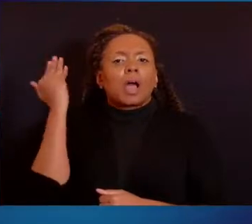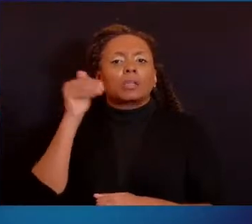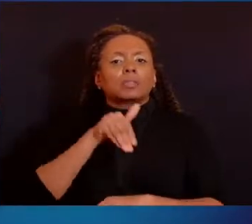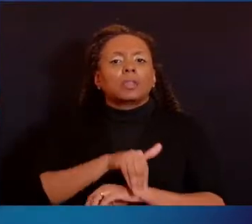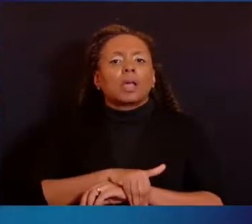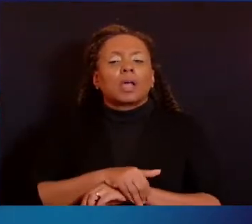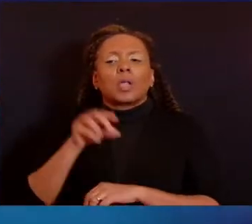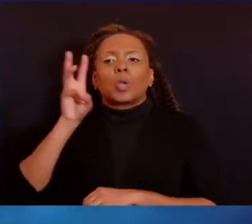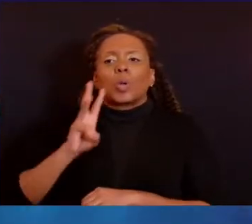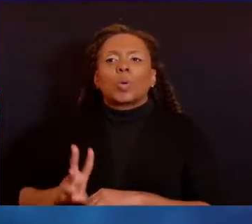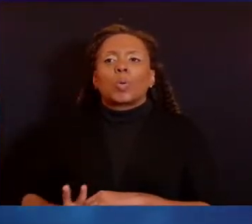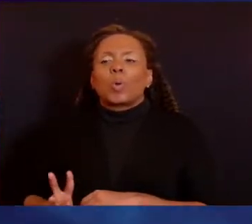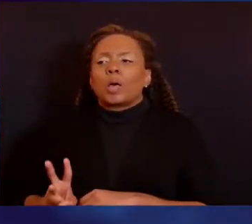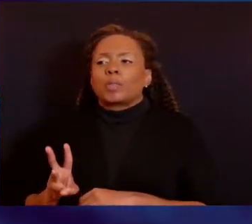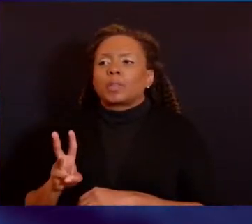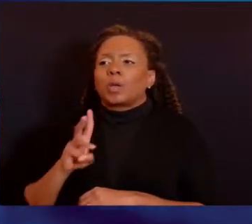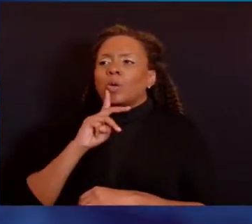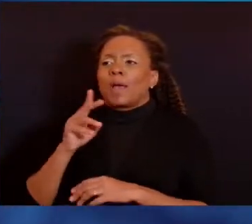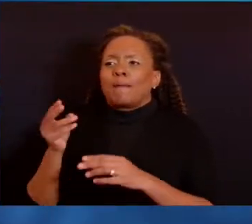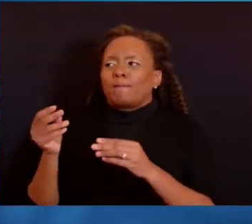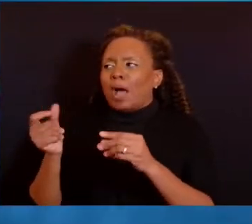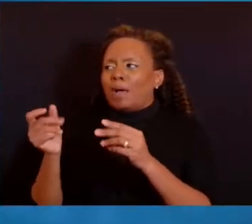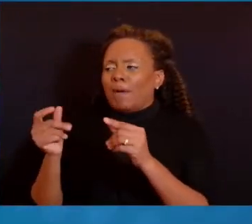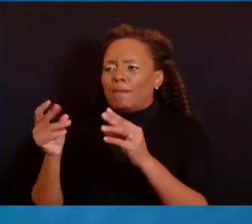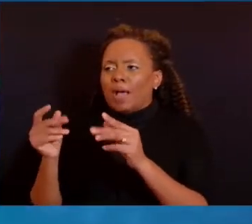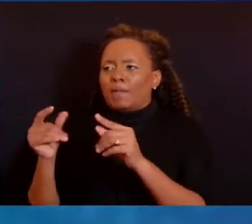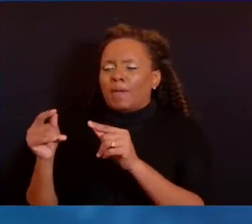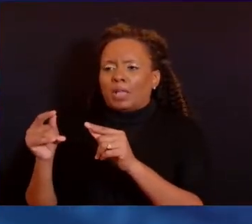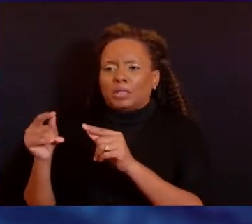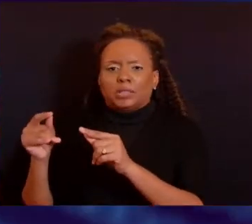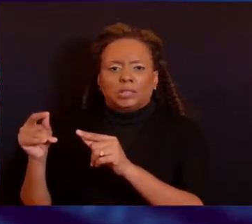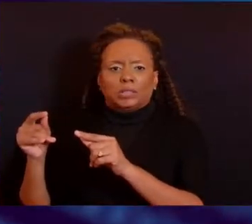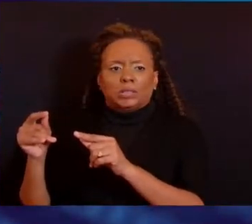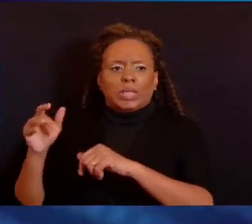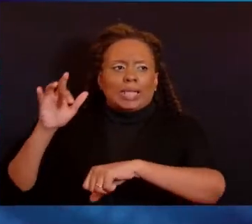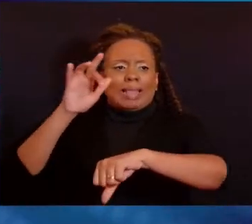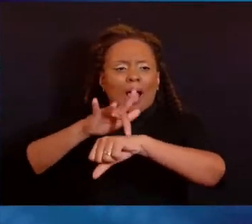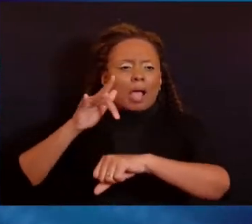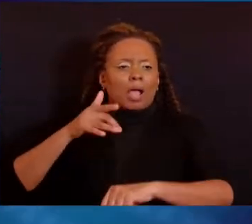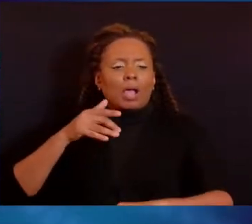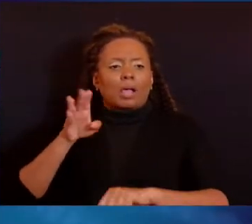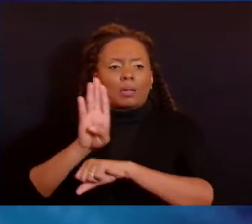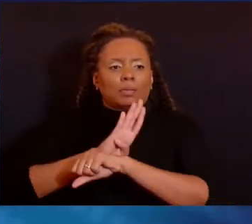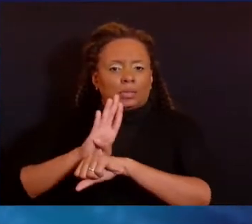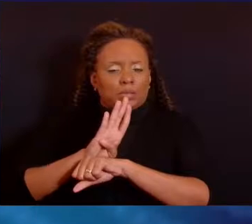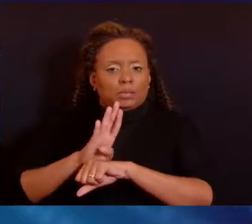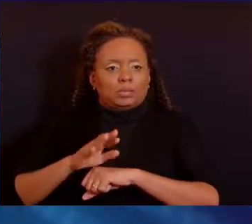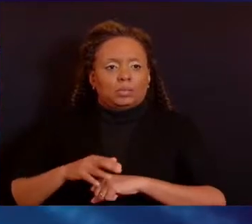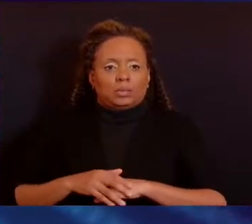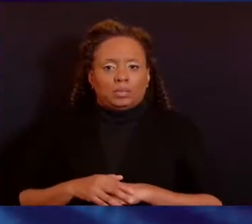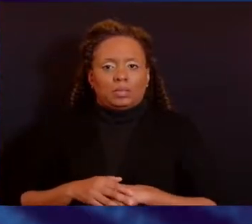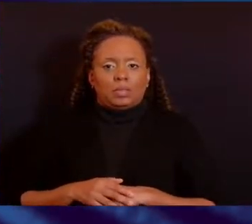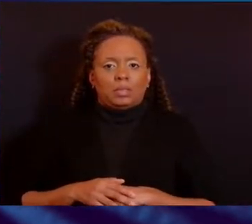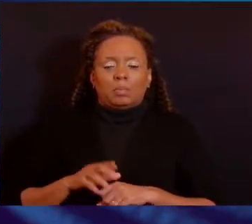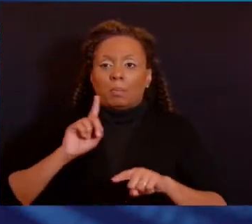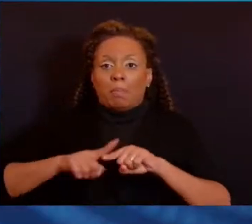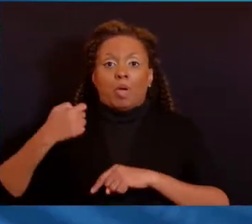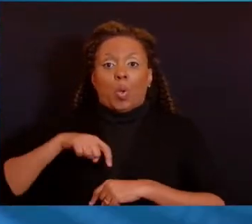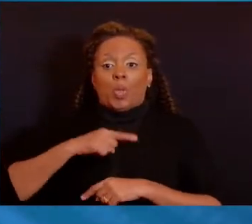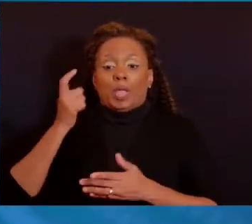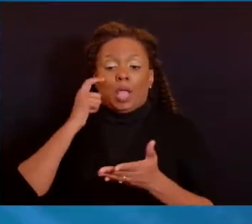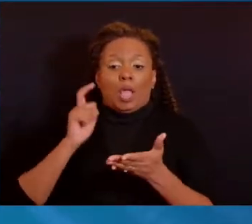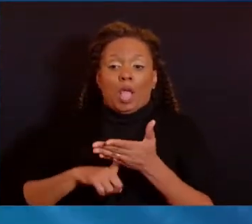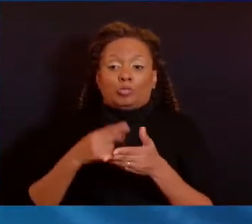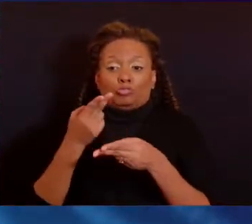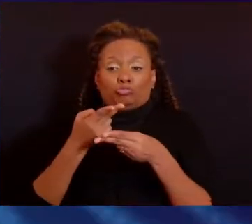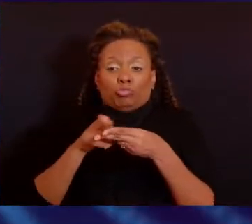or so kilometers from our coast. And then you spoke about our systems actually registering it in a very short space of time at